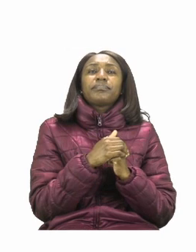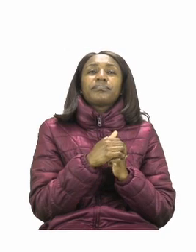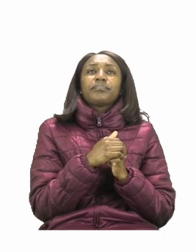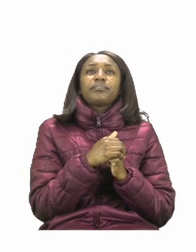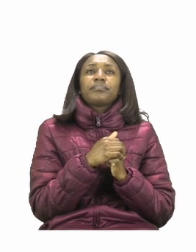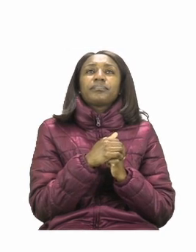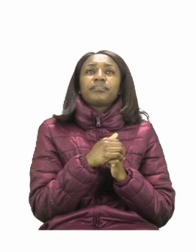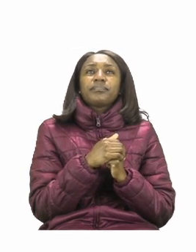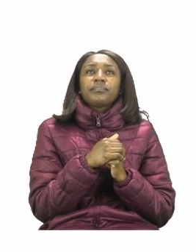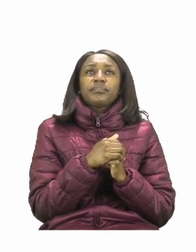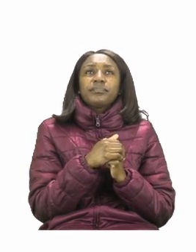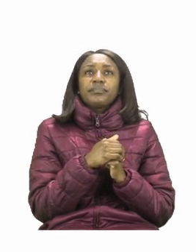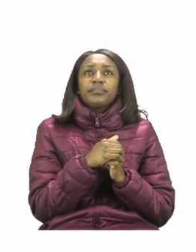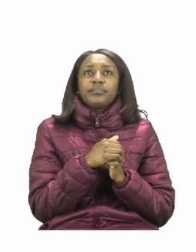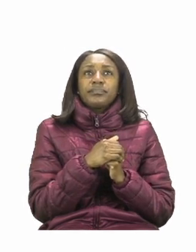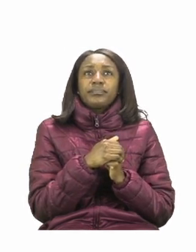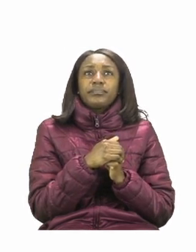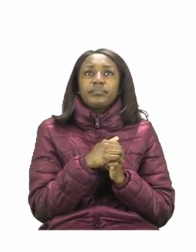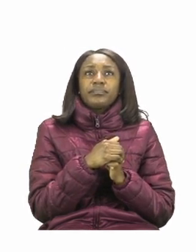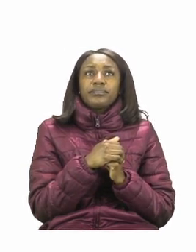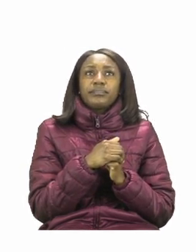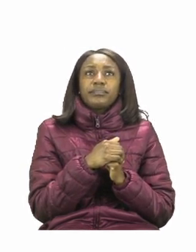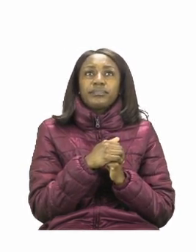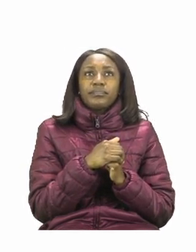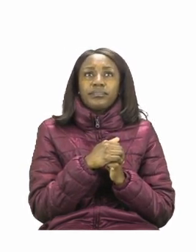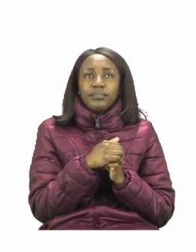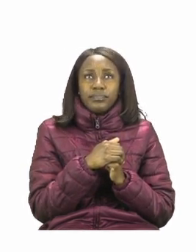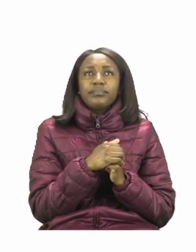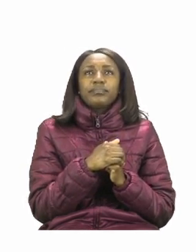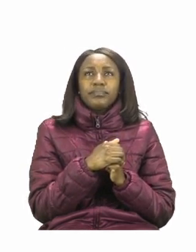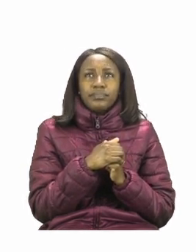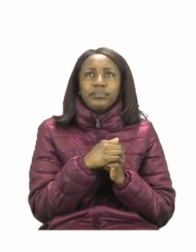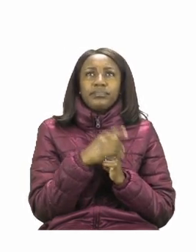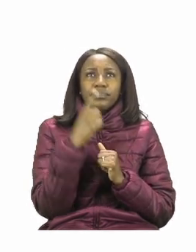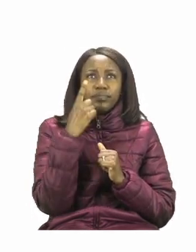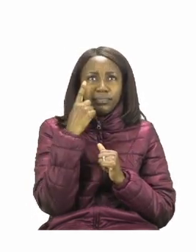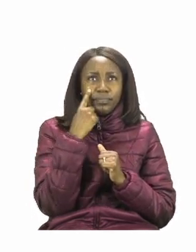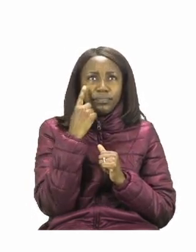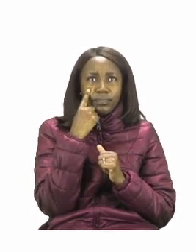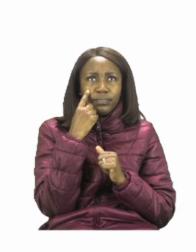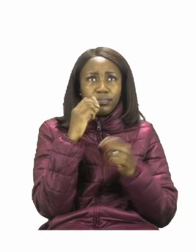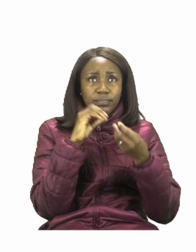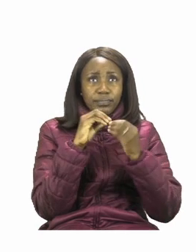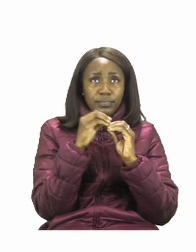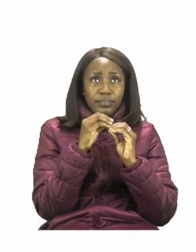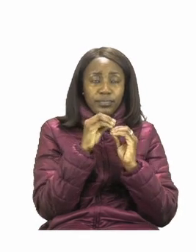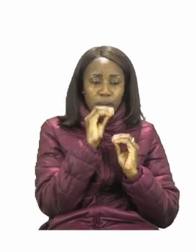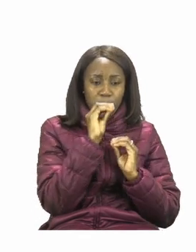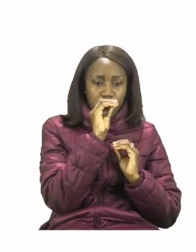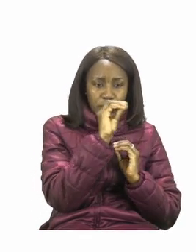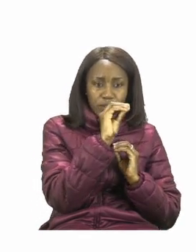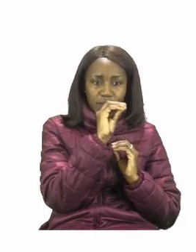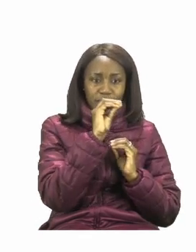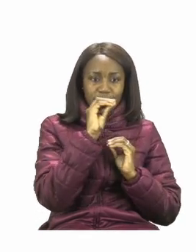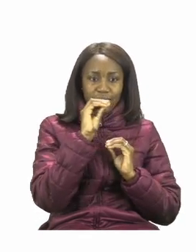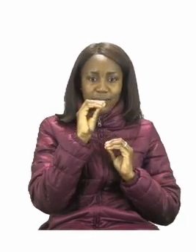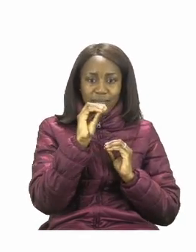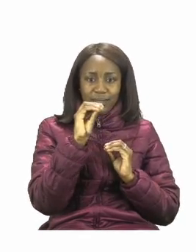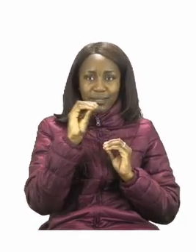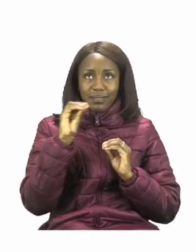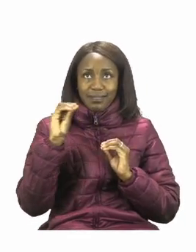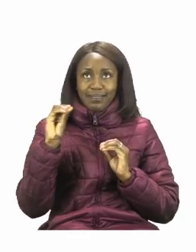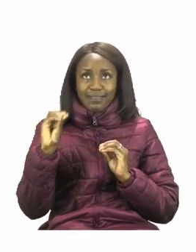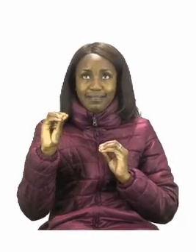little picture of the abacus, and you will see that each number has a place